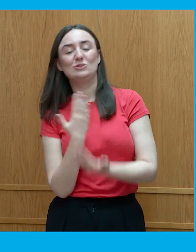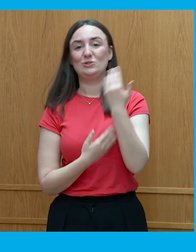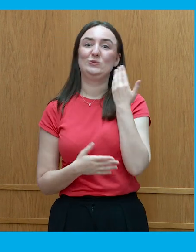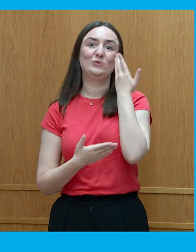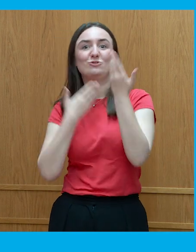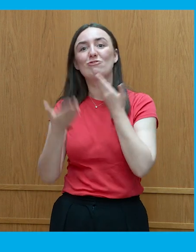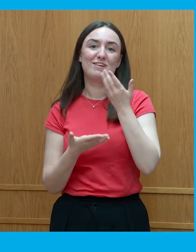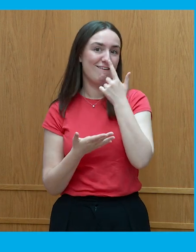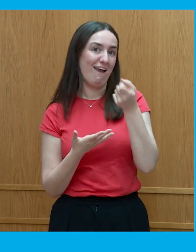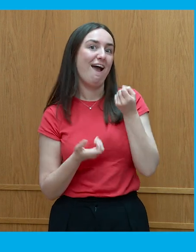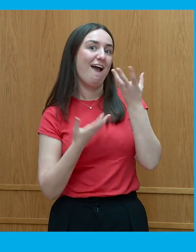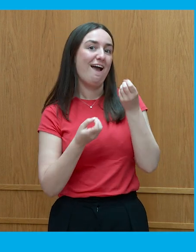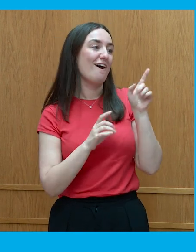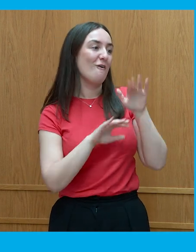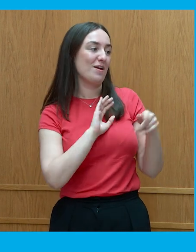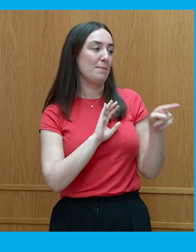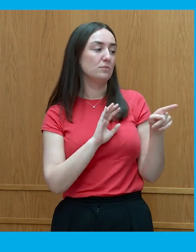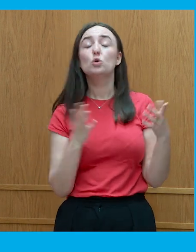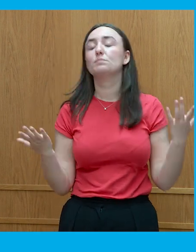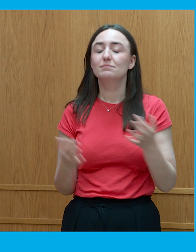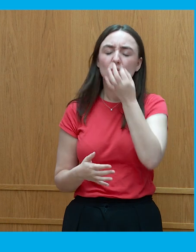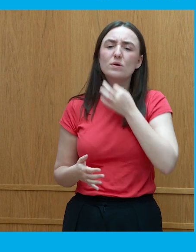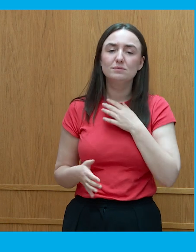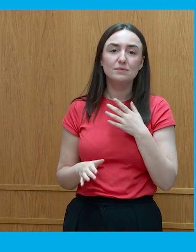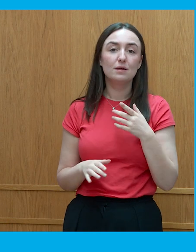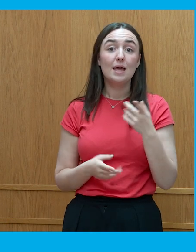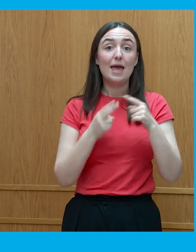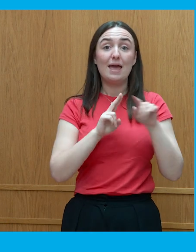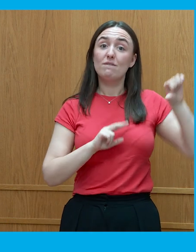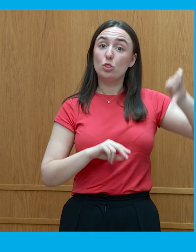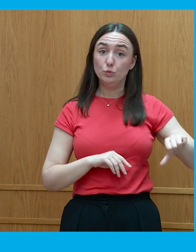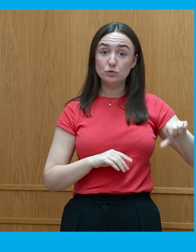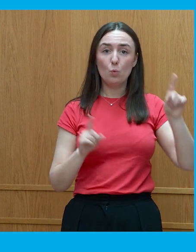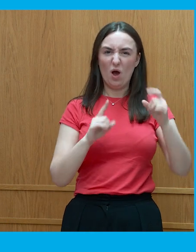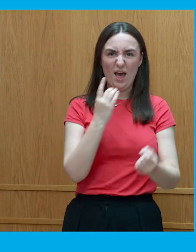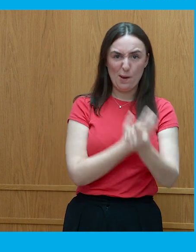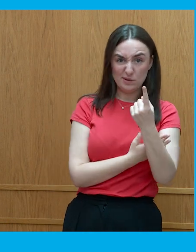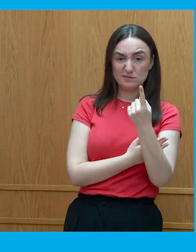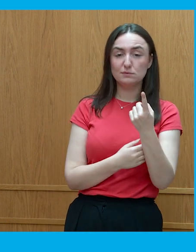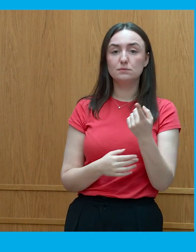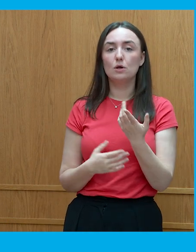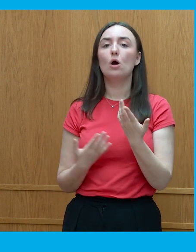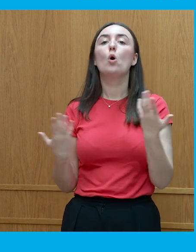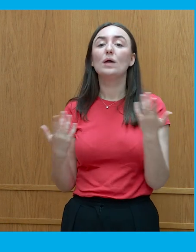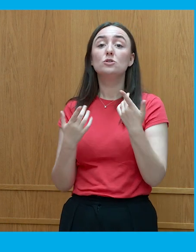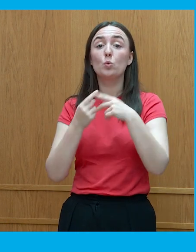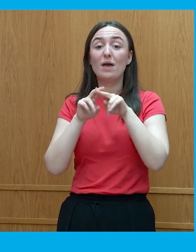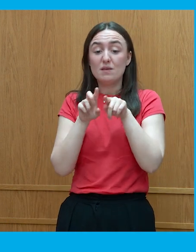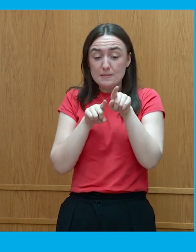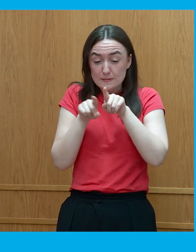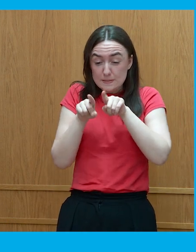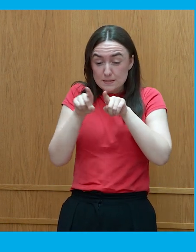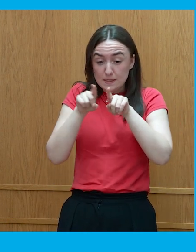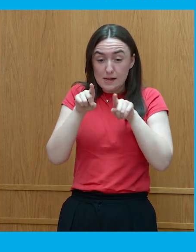the question is, what happens if he loses? So first of all, the question is, if it's close and he loses, that's not great.